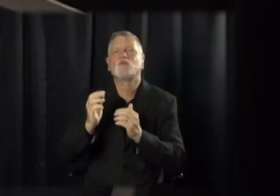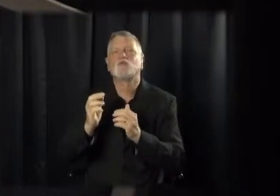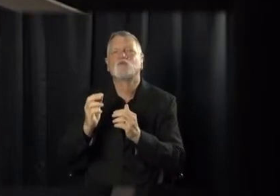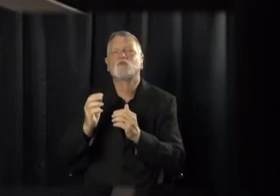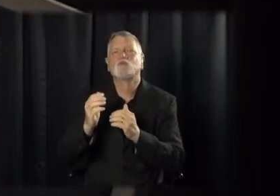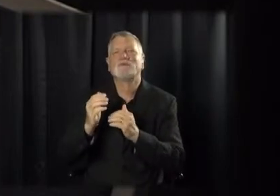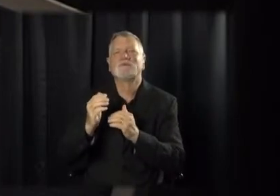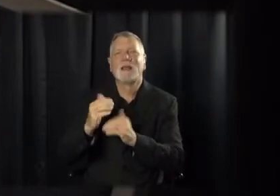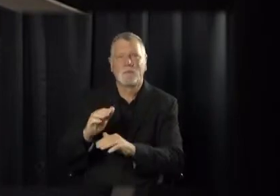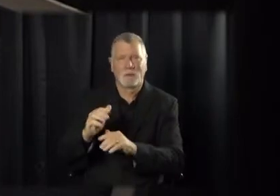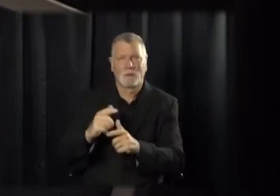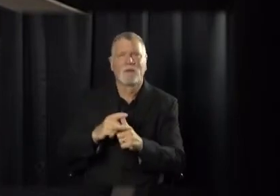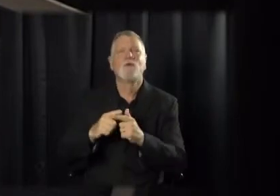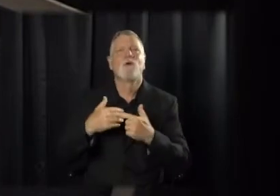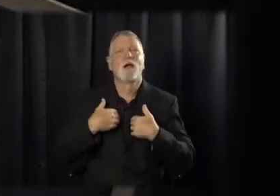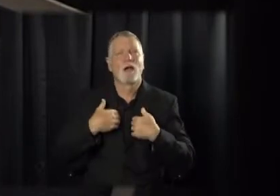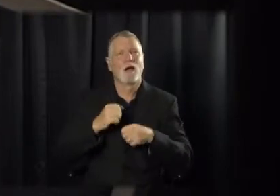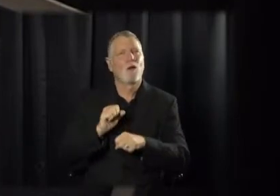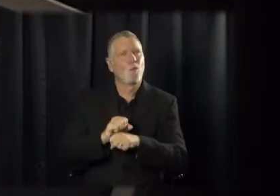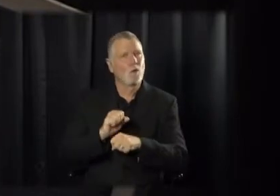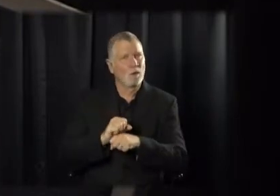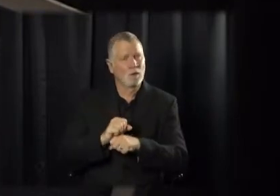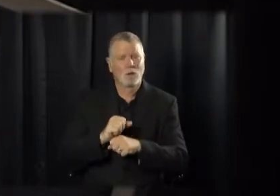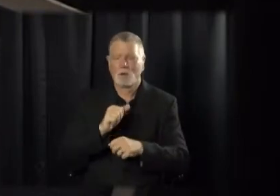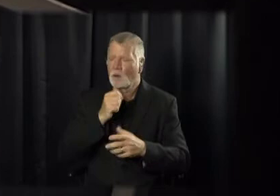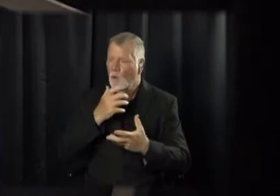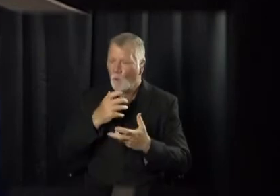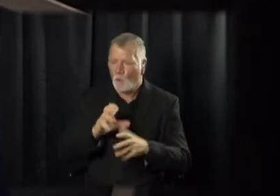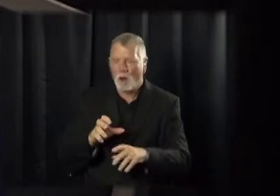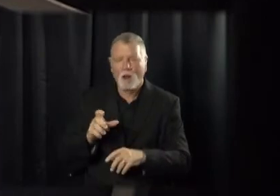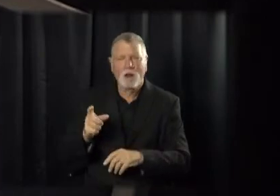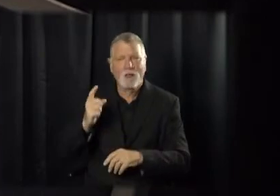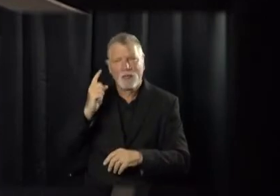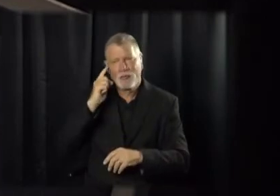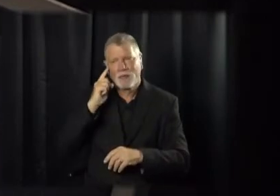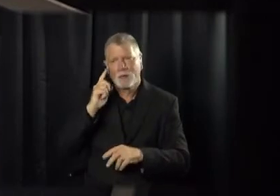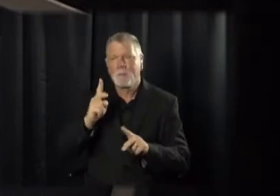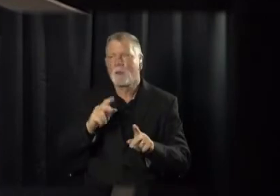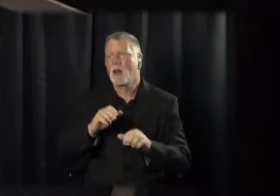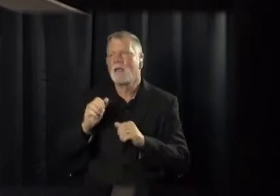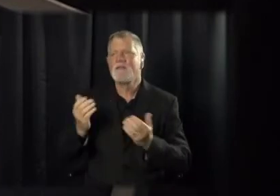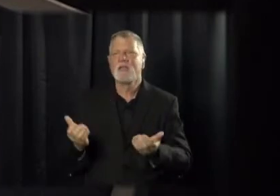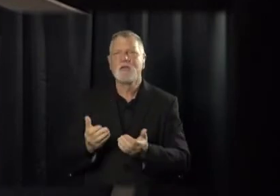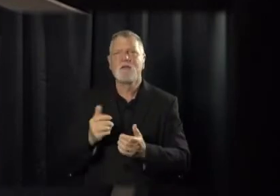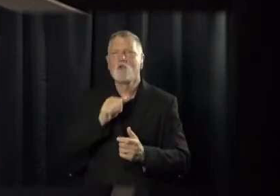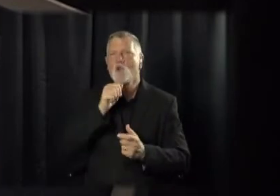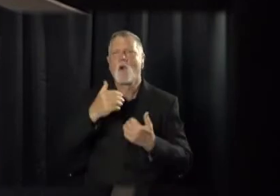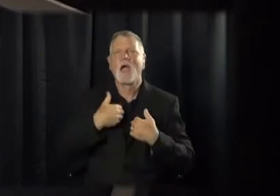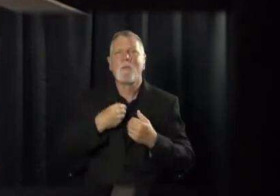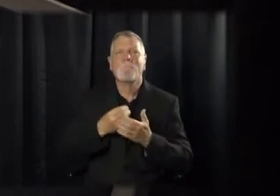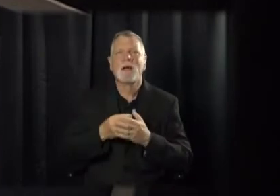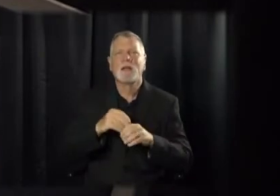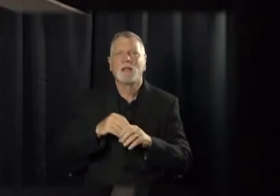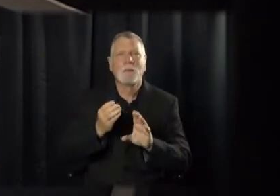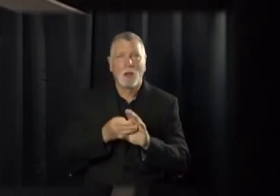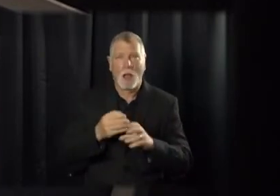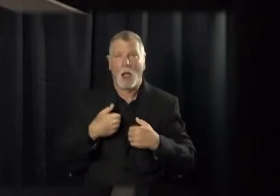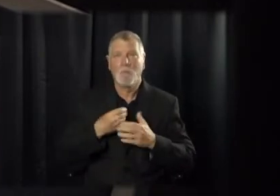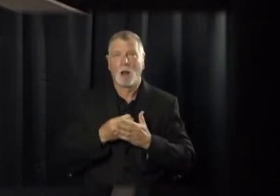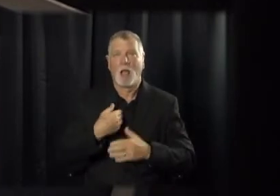you have working capital. And I don't want anyone to leave the room thinking that there's no money in the bank, because there